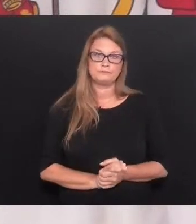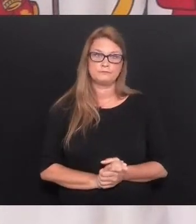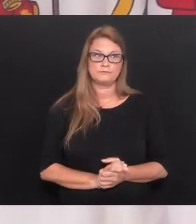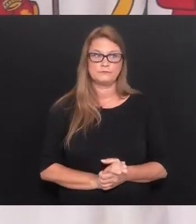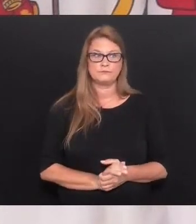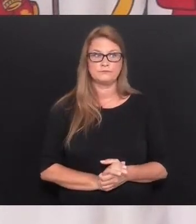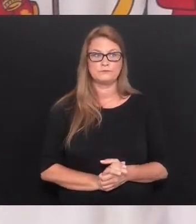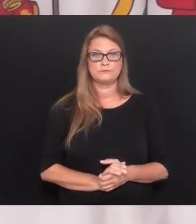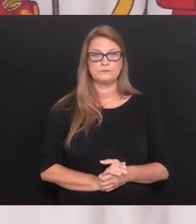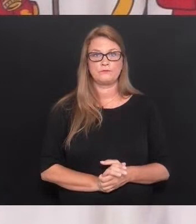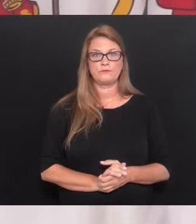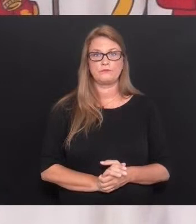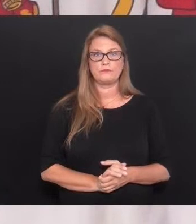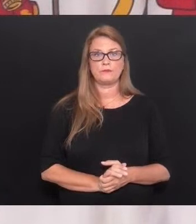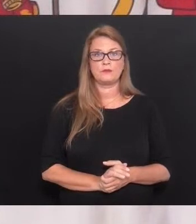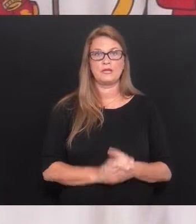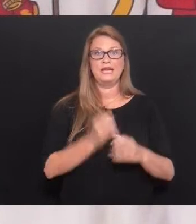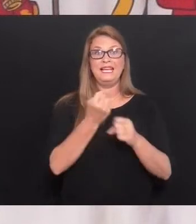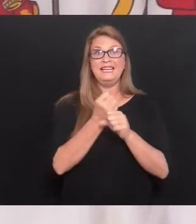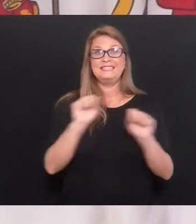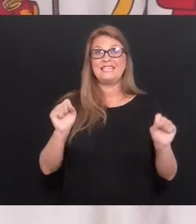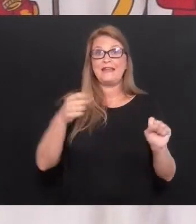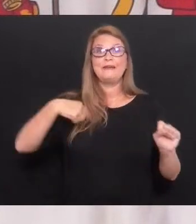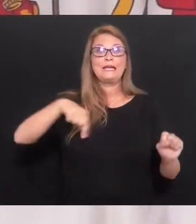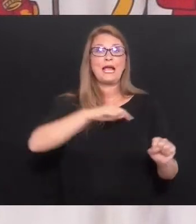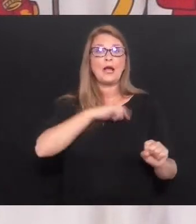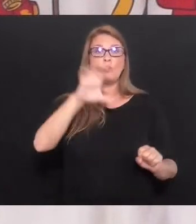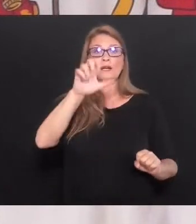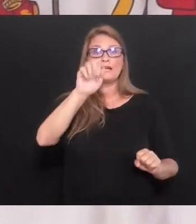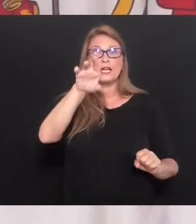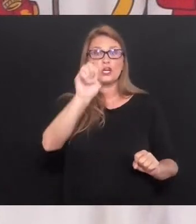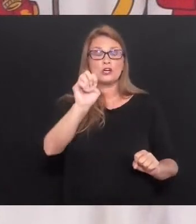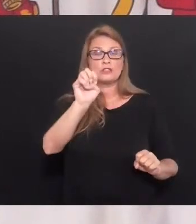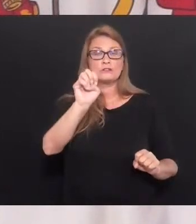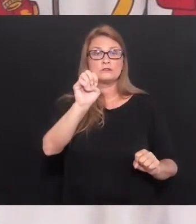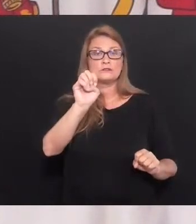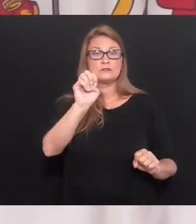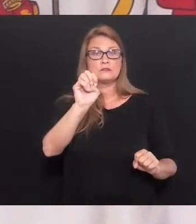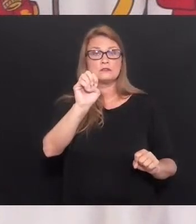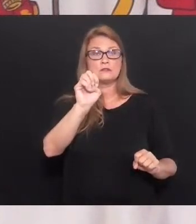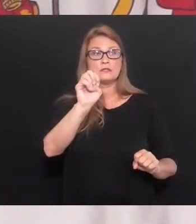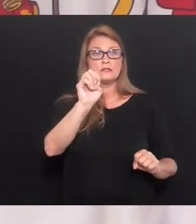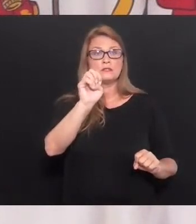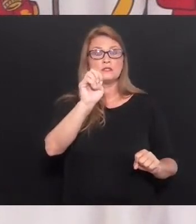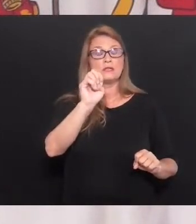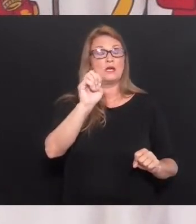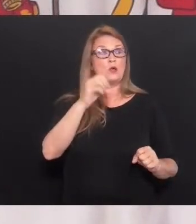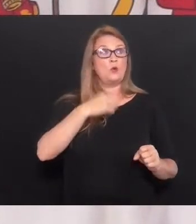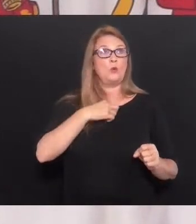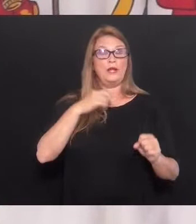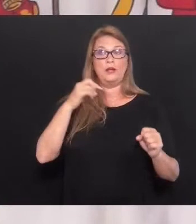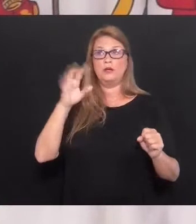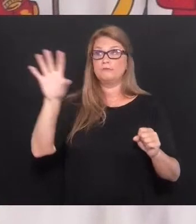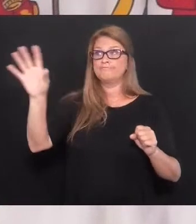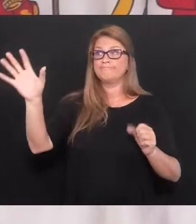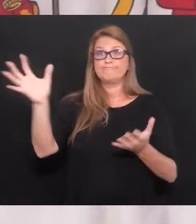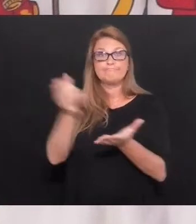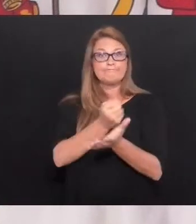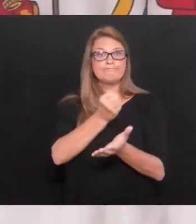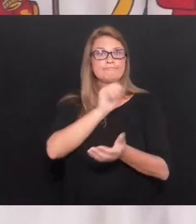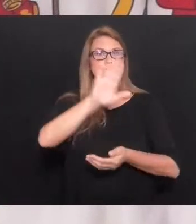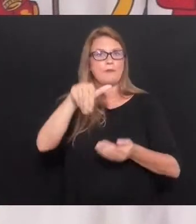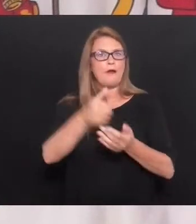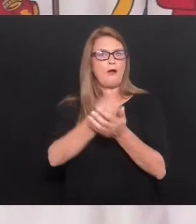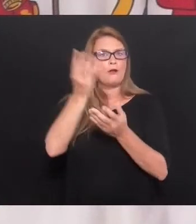As far as saving our care, we're still, assimilating all kinds of data coming in from hospitals and working on that in